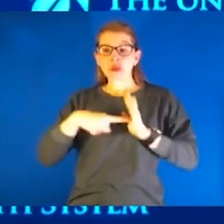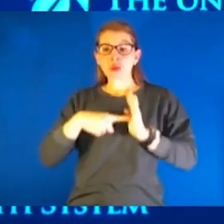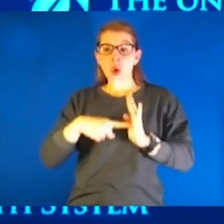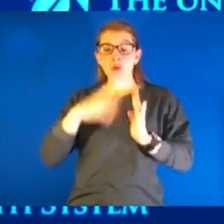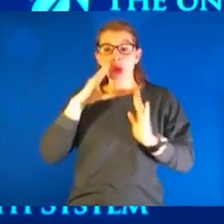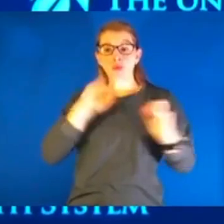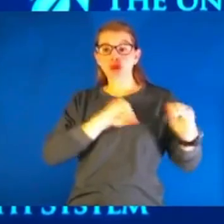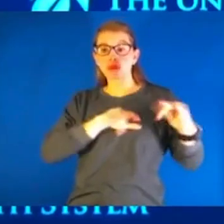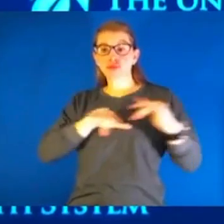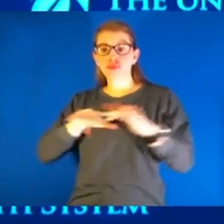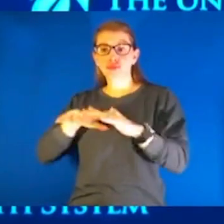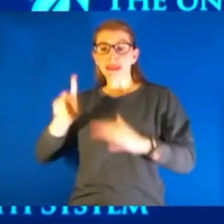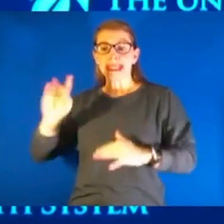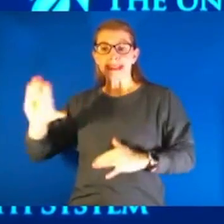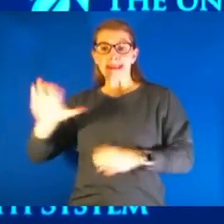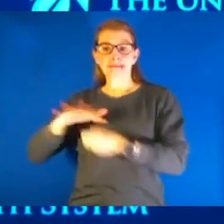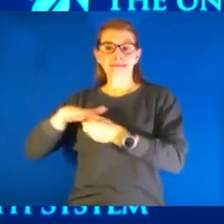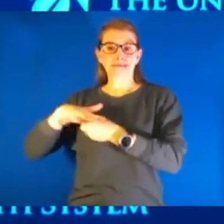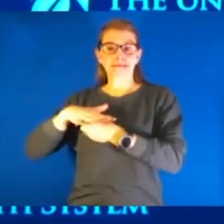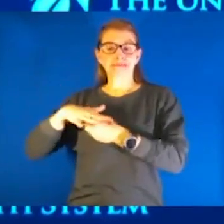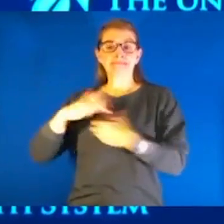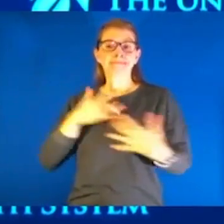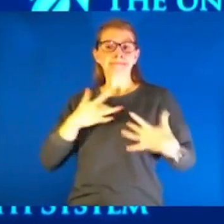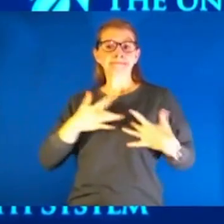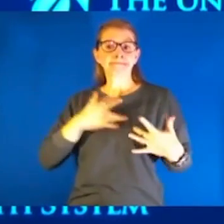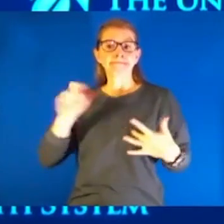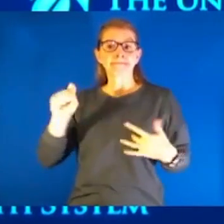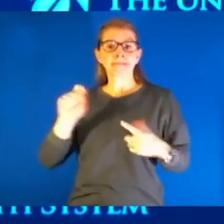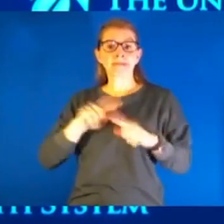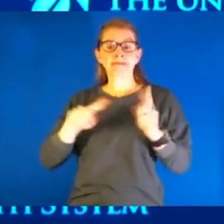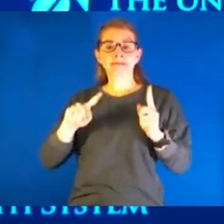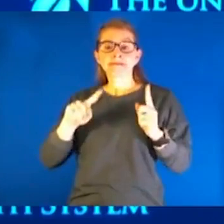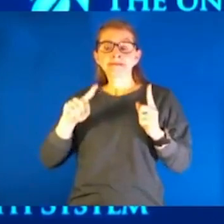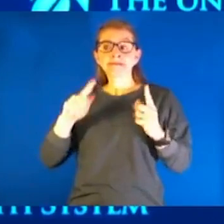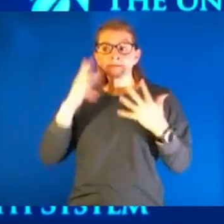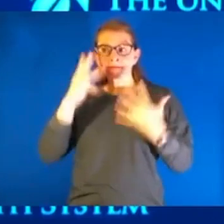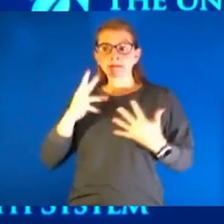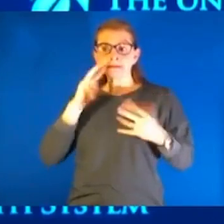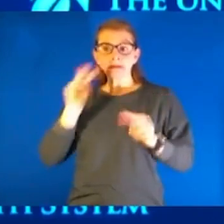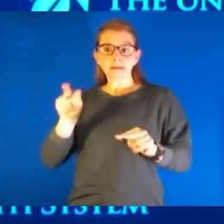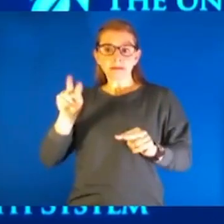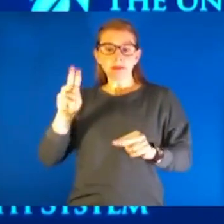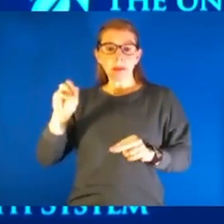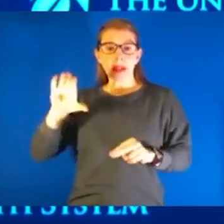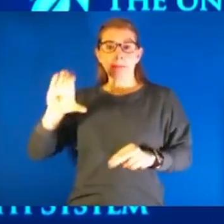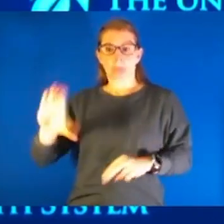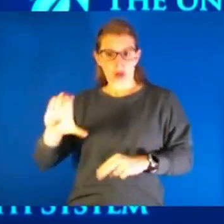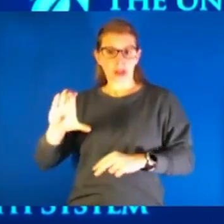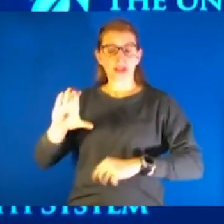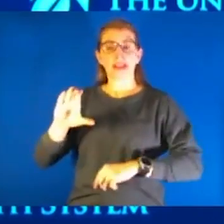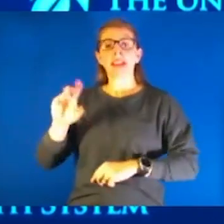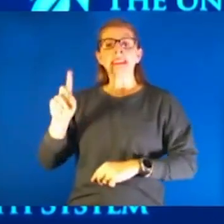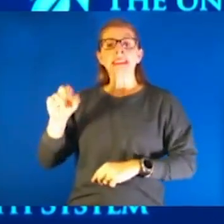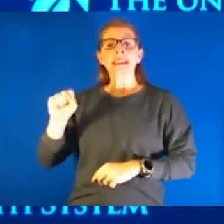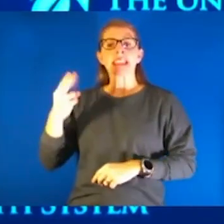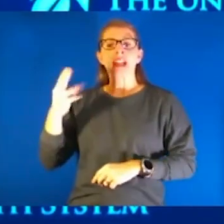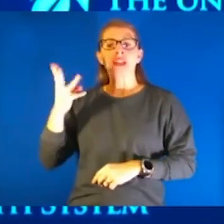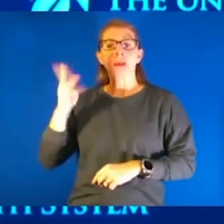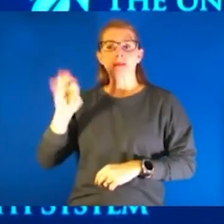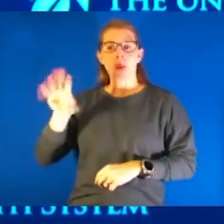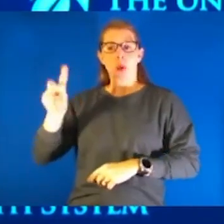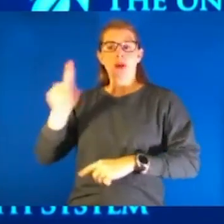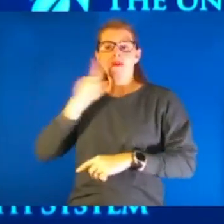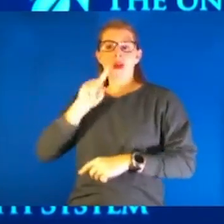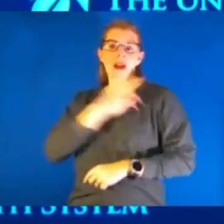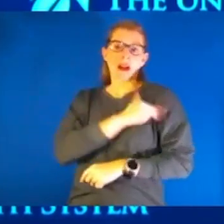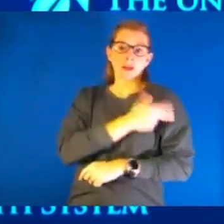all concerned, and we know, unfortunately, we follow the MARC dashboards that kind of show us what the local hospitalization and counts are doing. You can